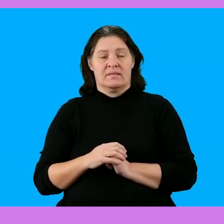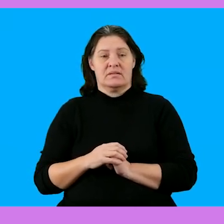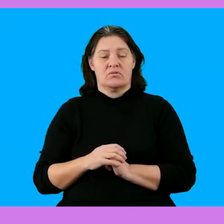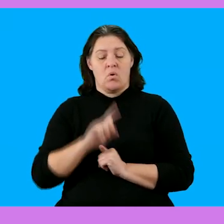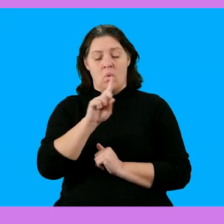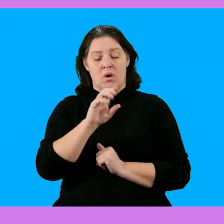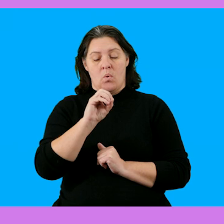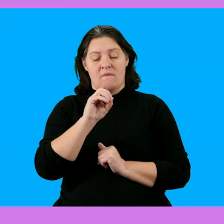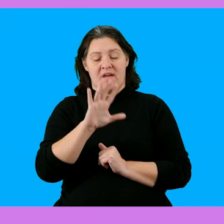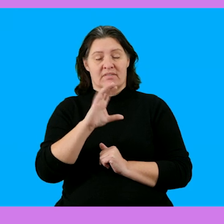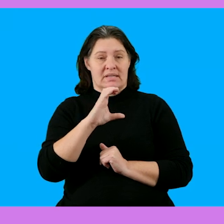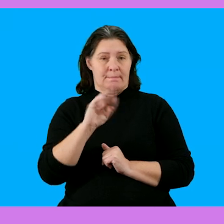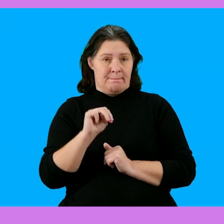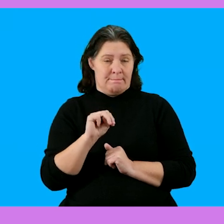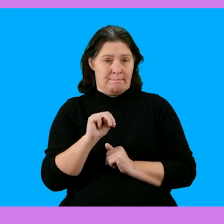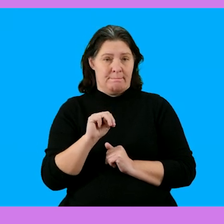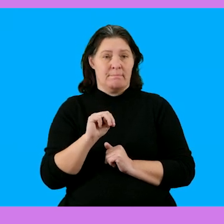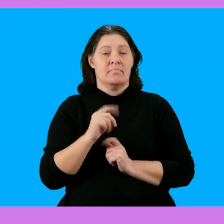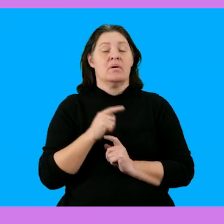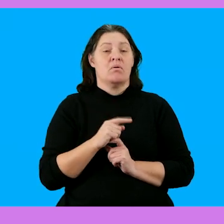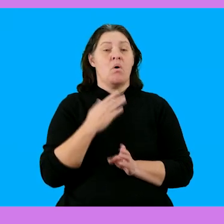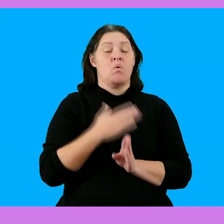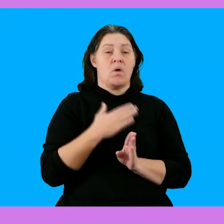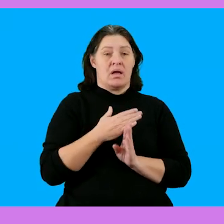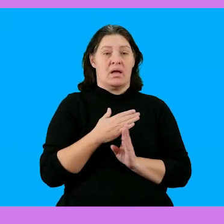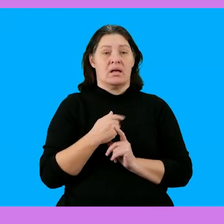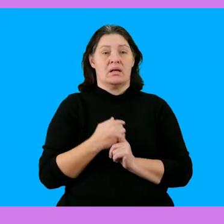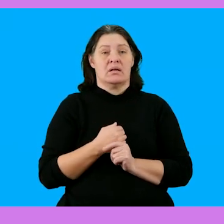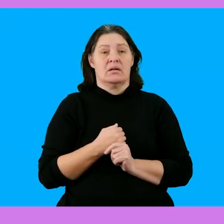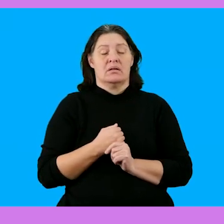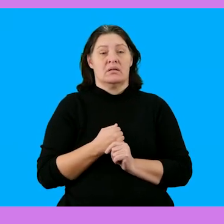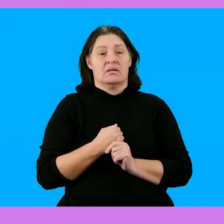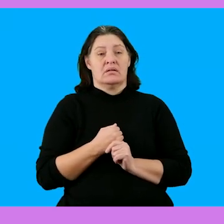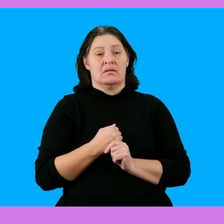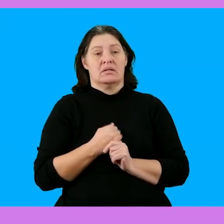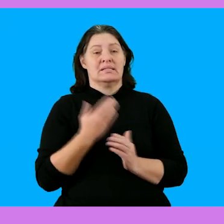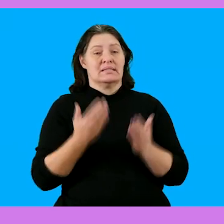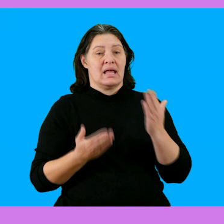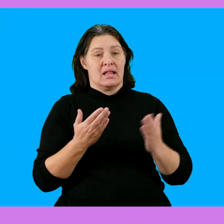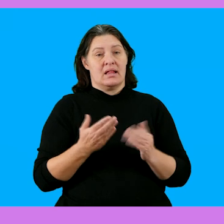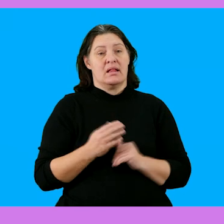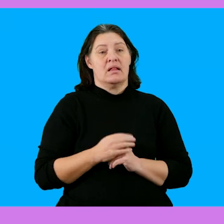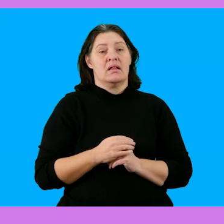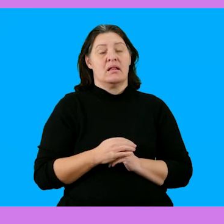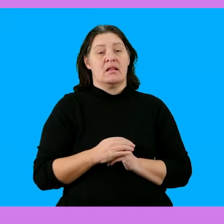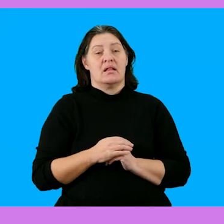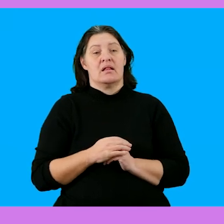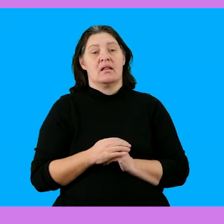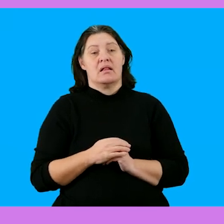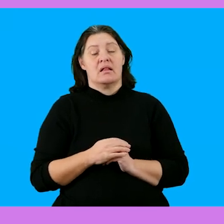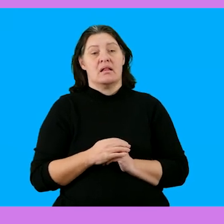105 centimeters. Remember I said in this, on this side we work, and I'll write it here, this is with the scale